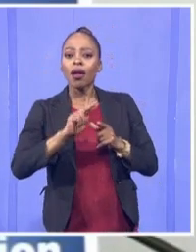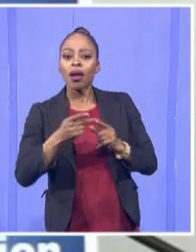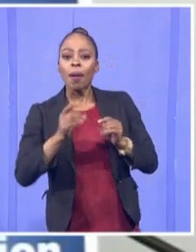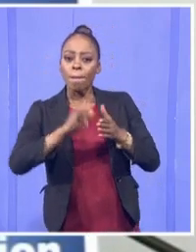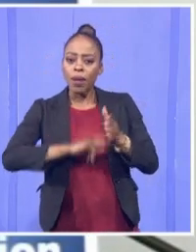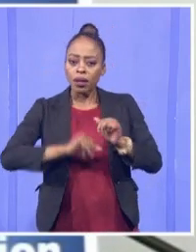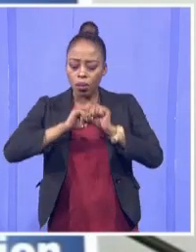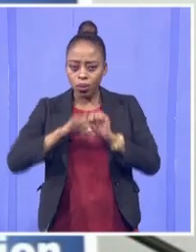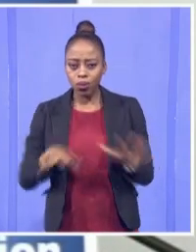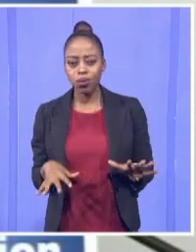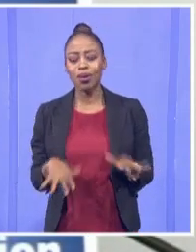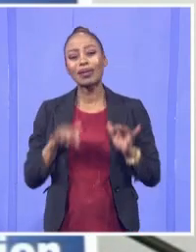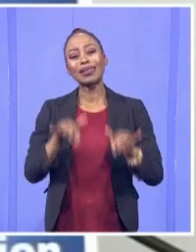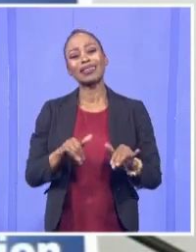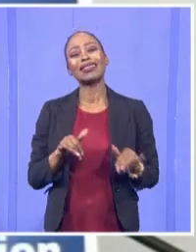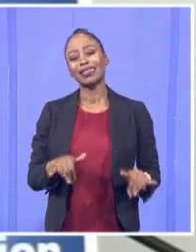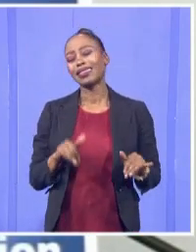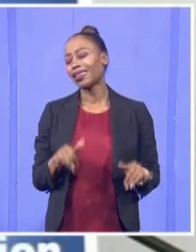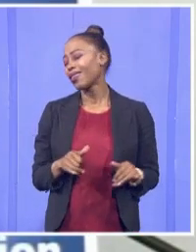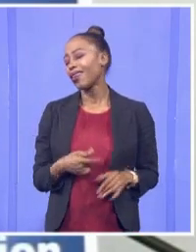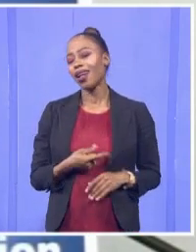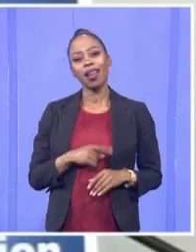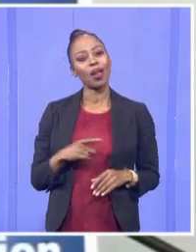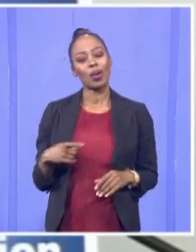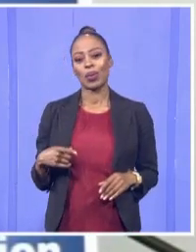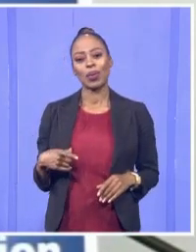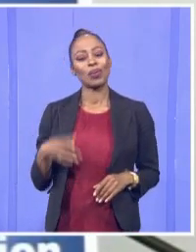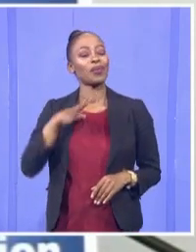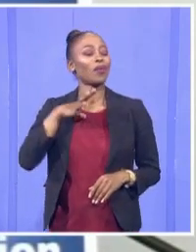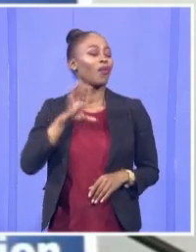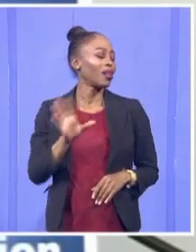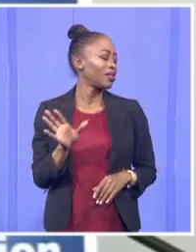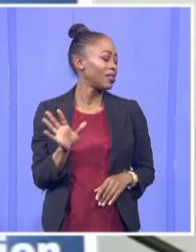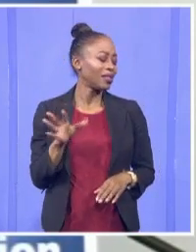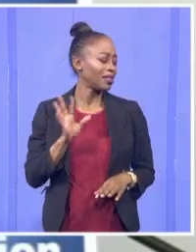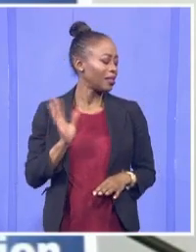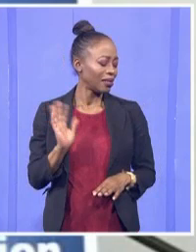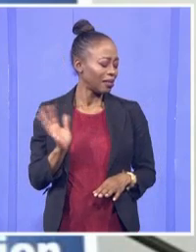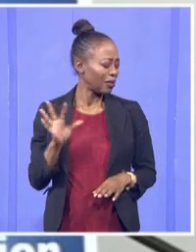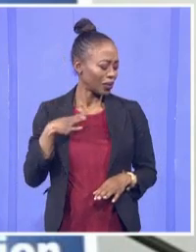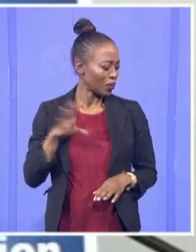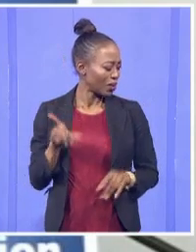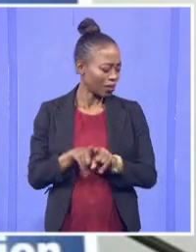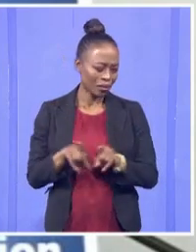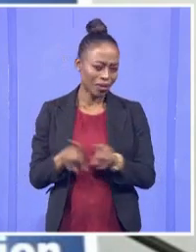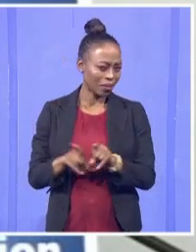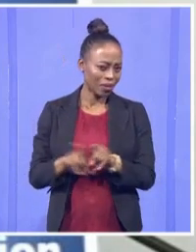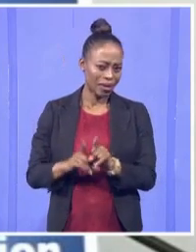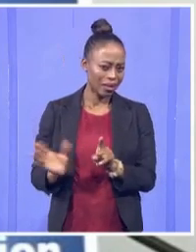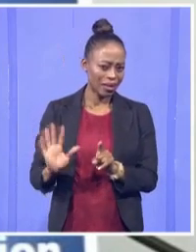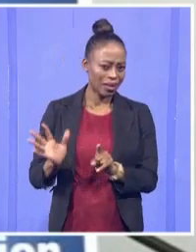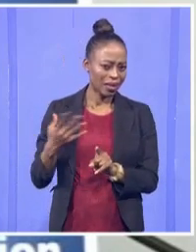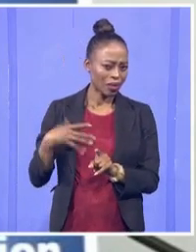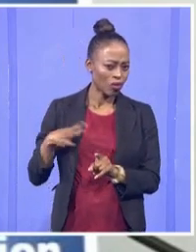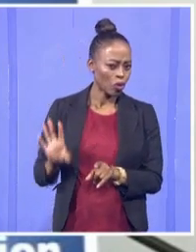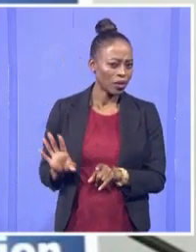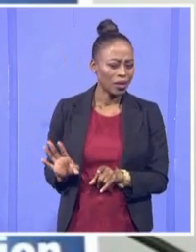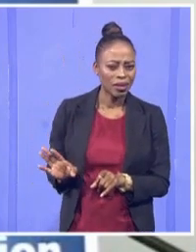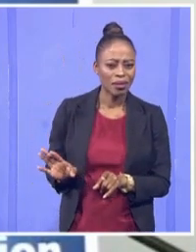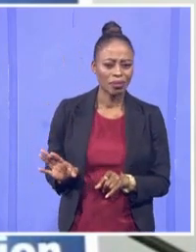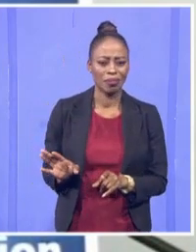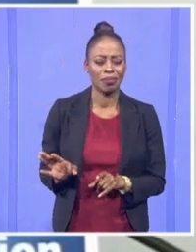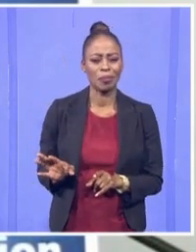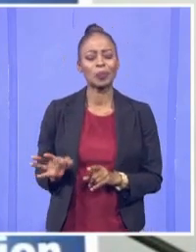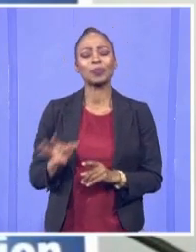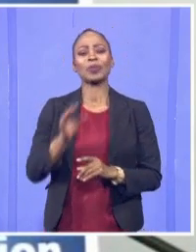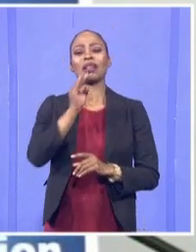waiting period used to drag. So we don't want to be caught in that problem again.